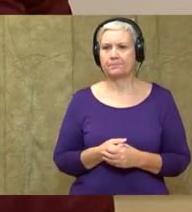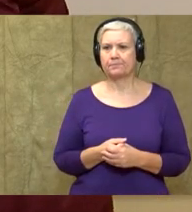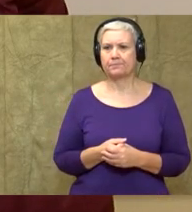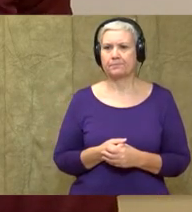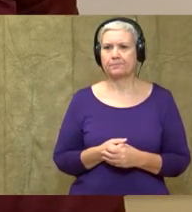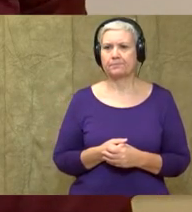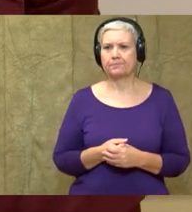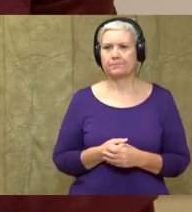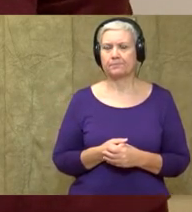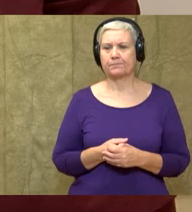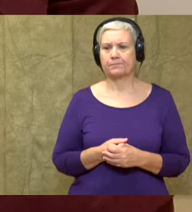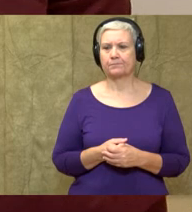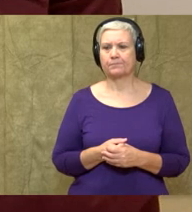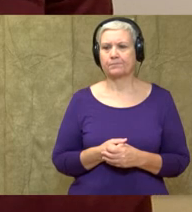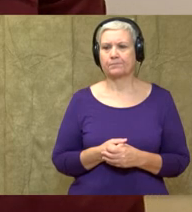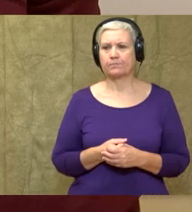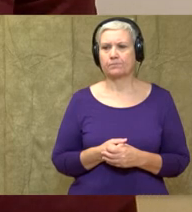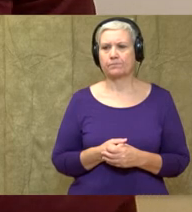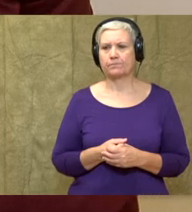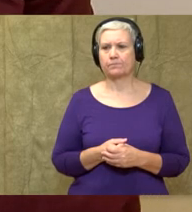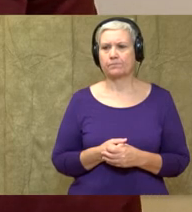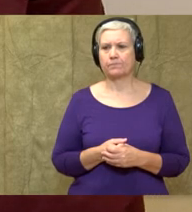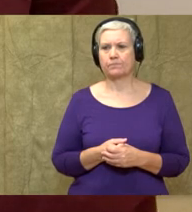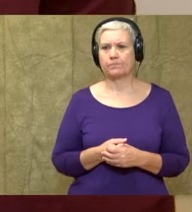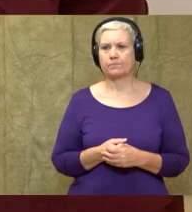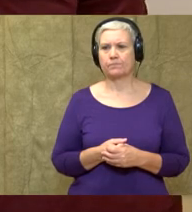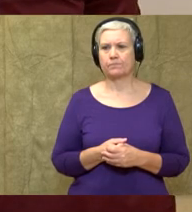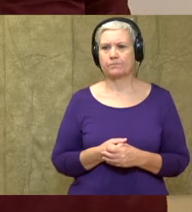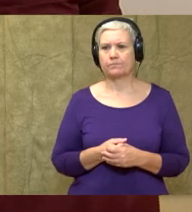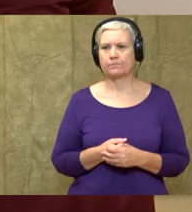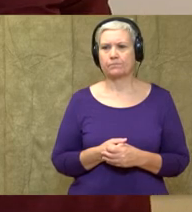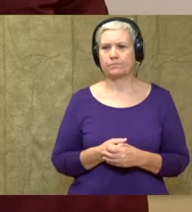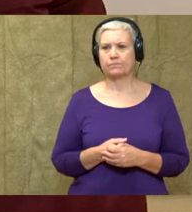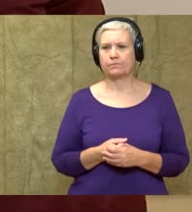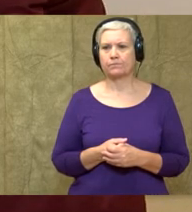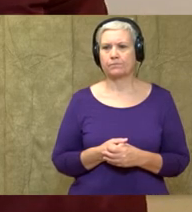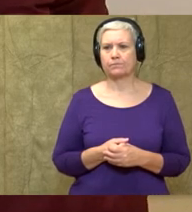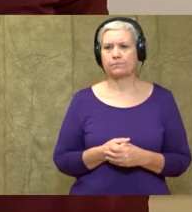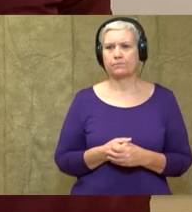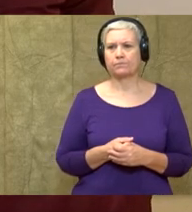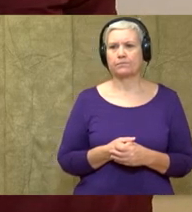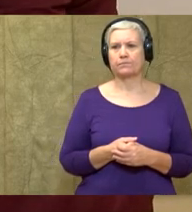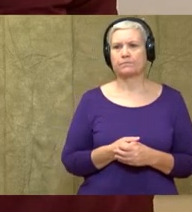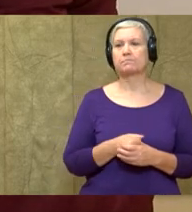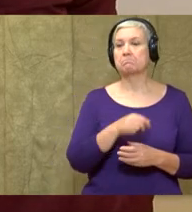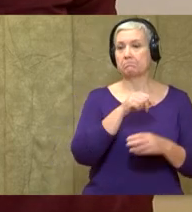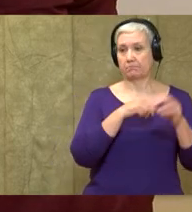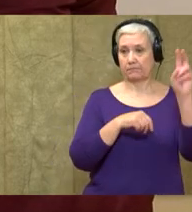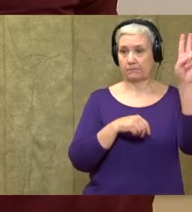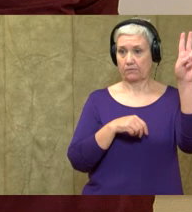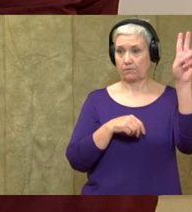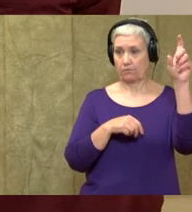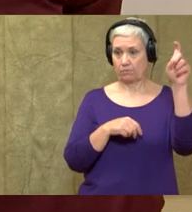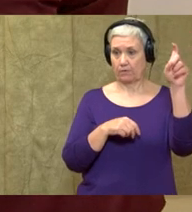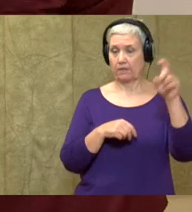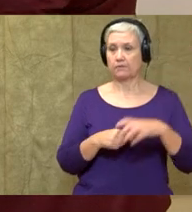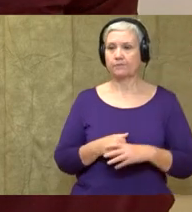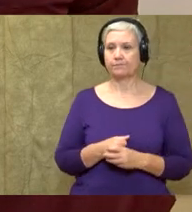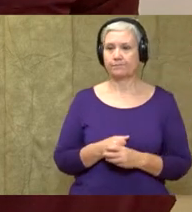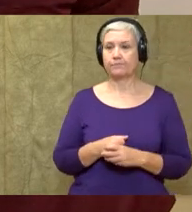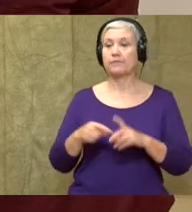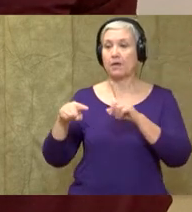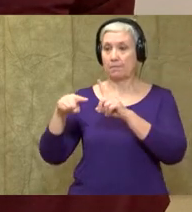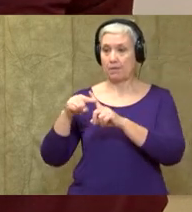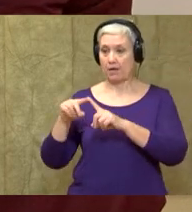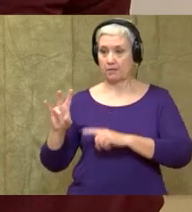And with that area model, our 2x squared term is going to go in the upper left-hand corner. Our